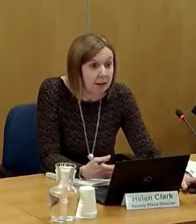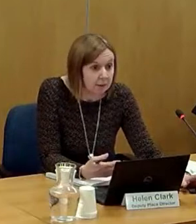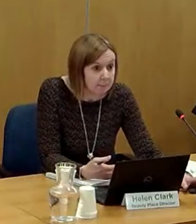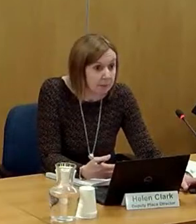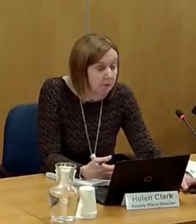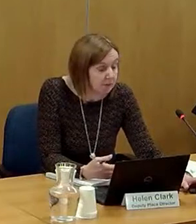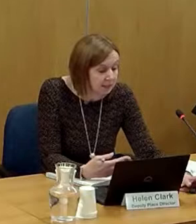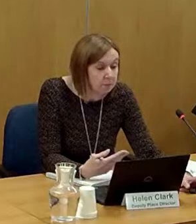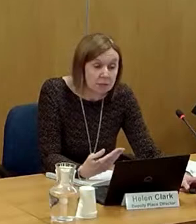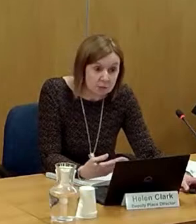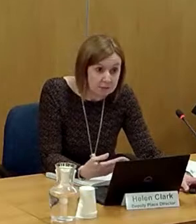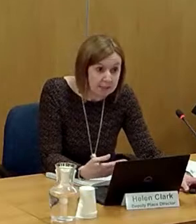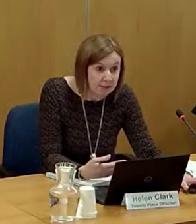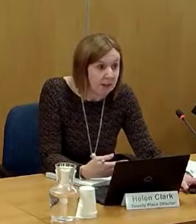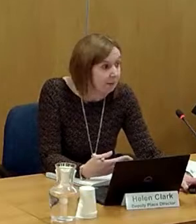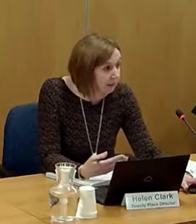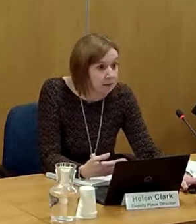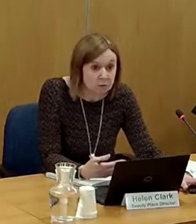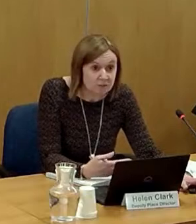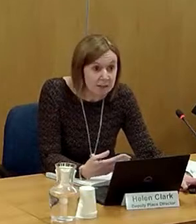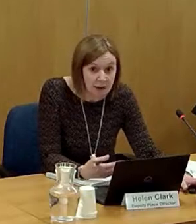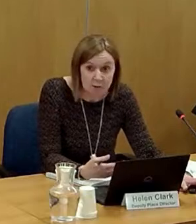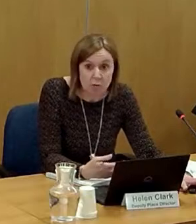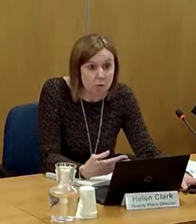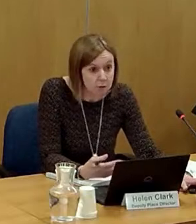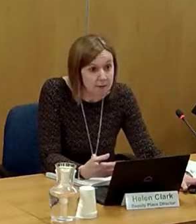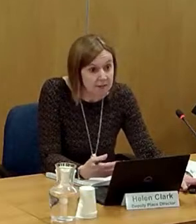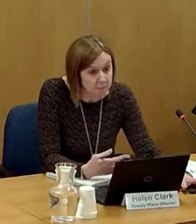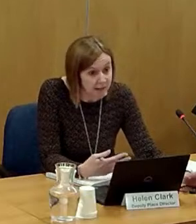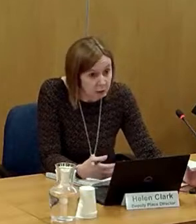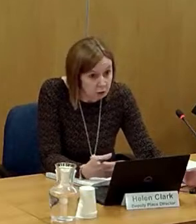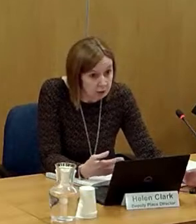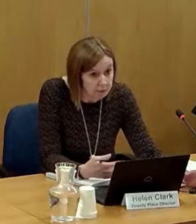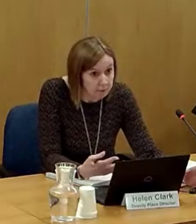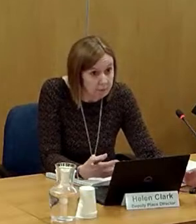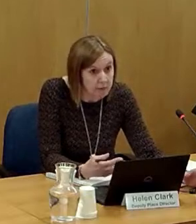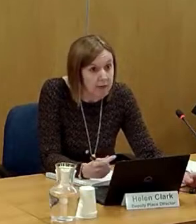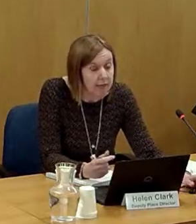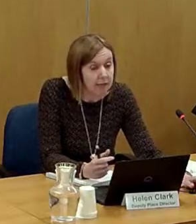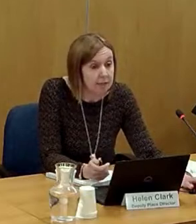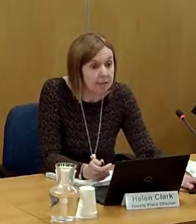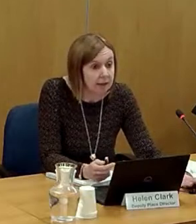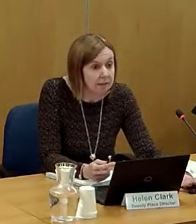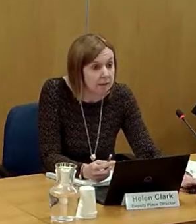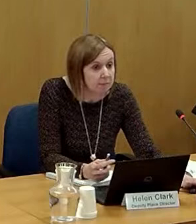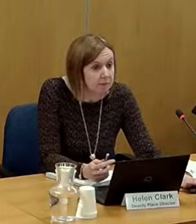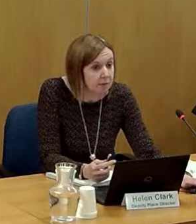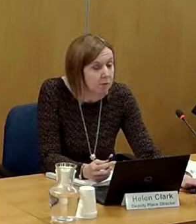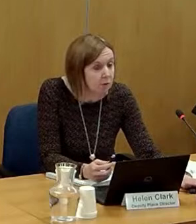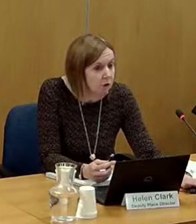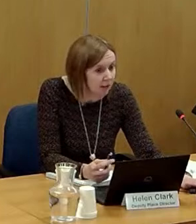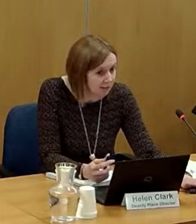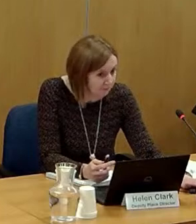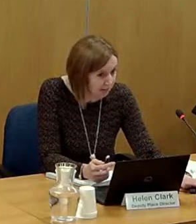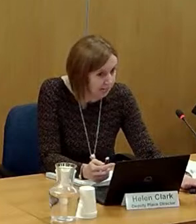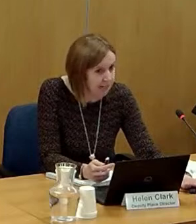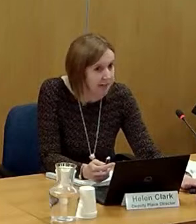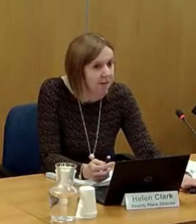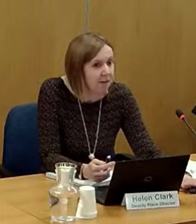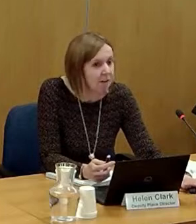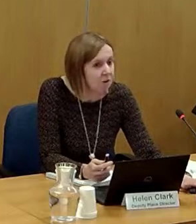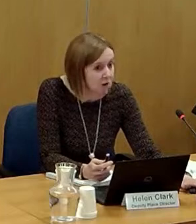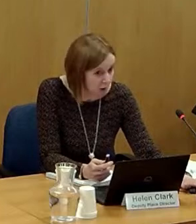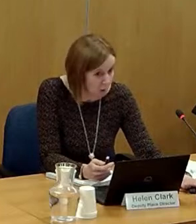availability. Obviously, if we do receive that sort of feedback or comments from patients, we would look into that. So